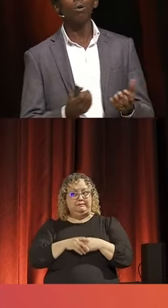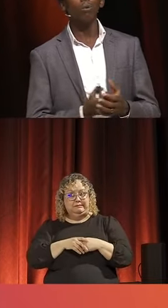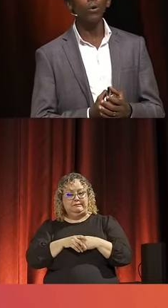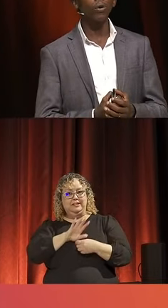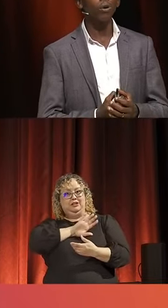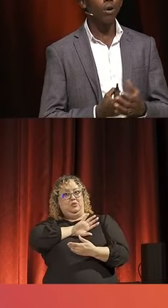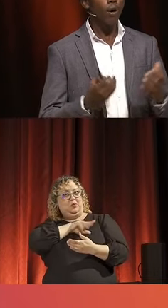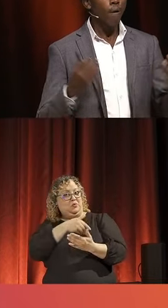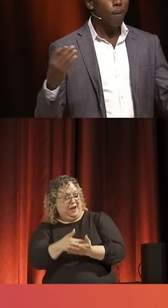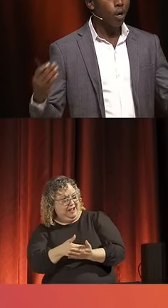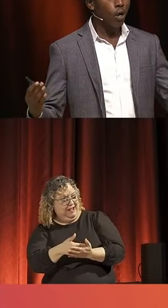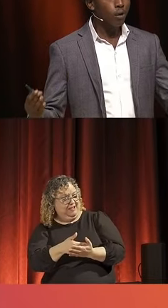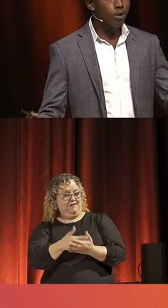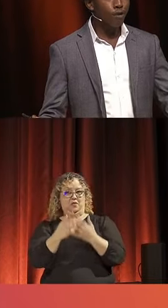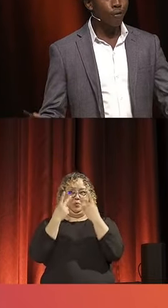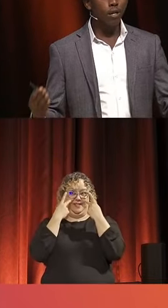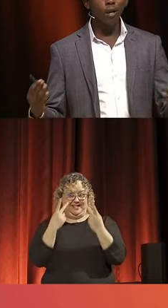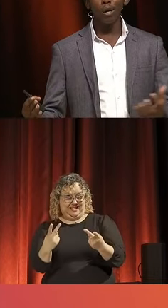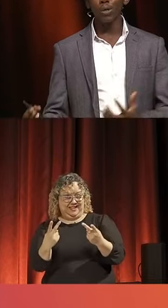saw were